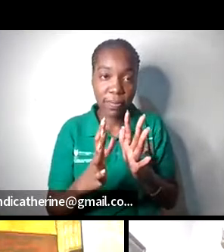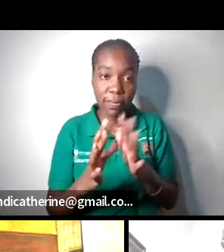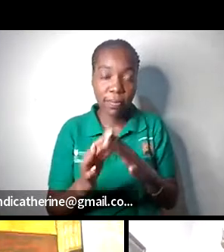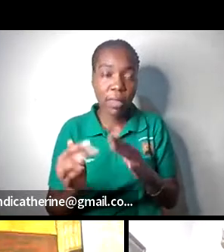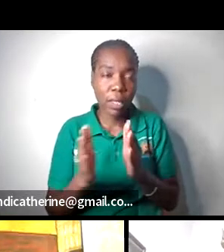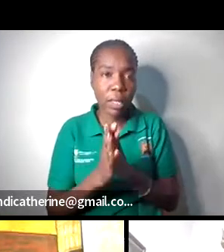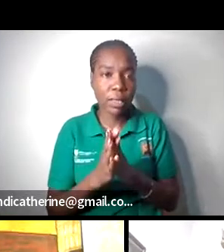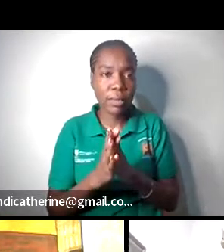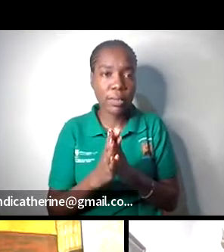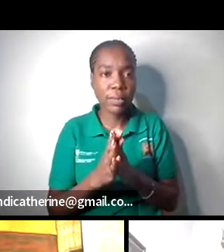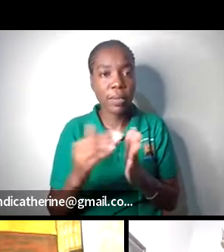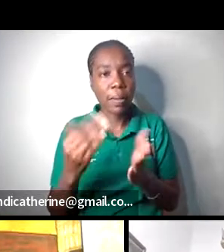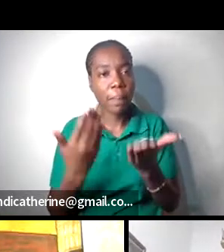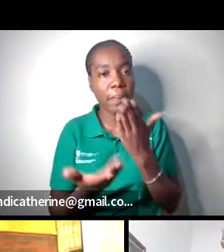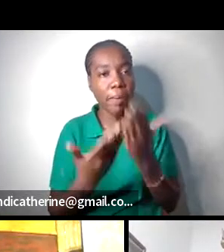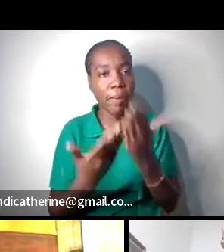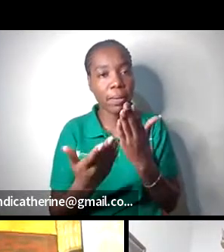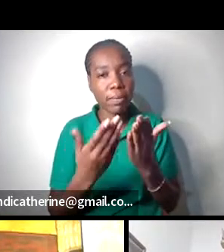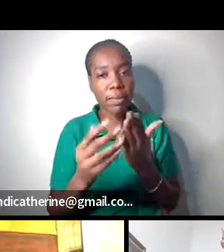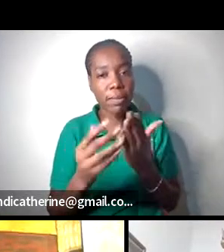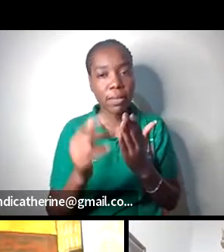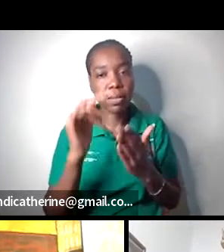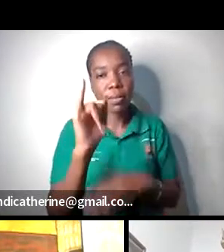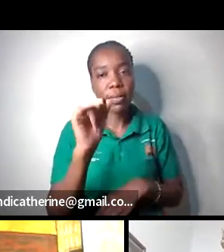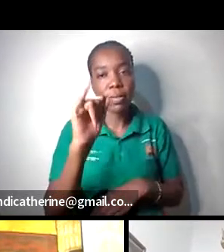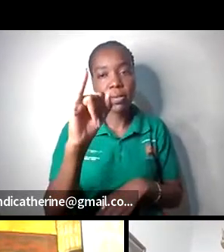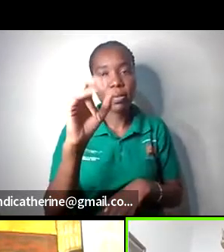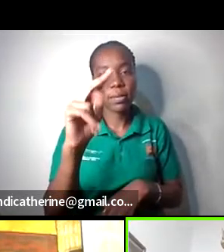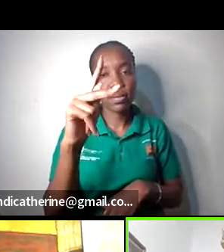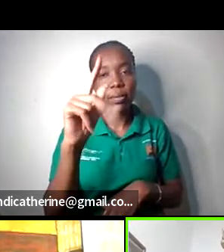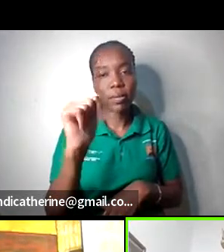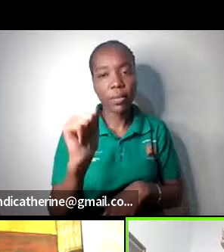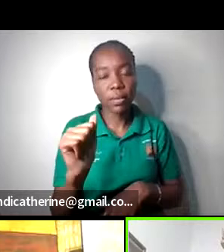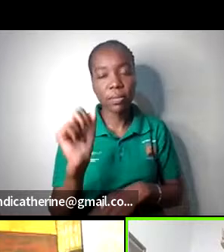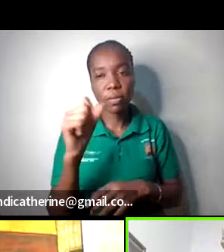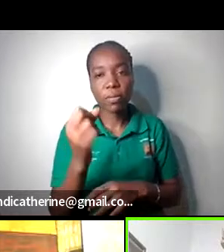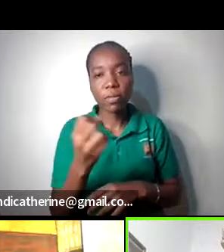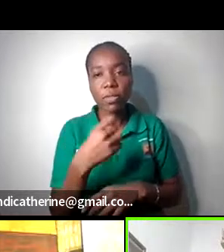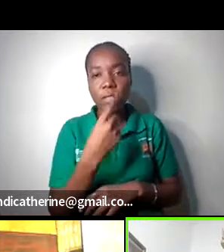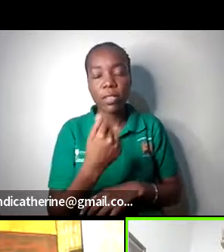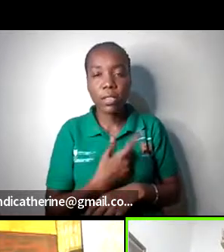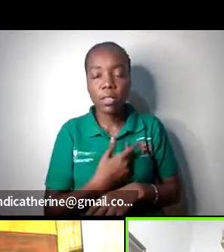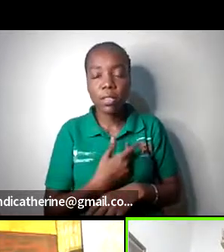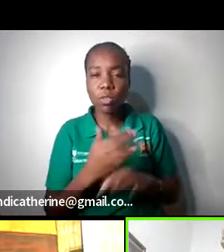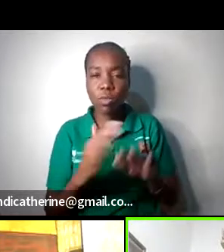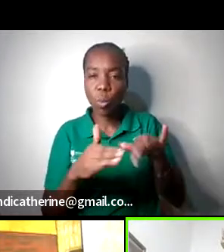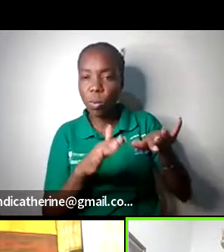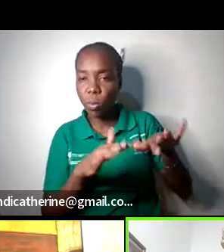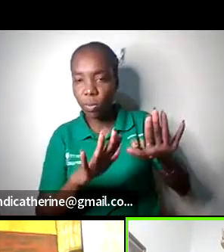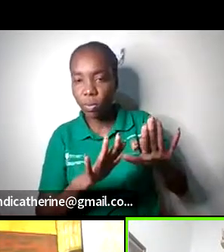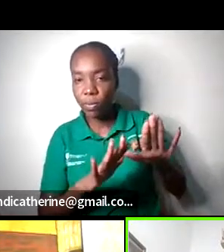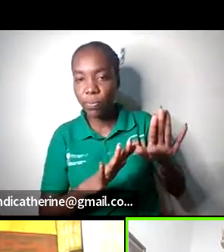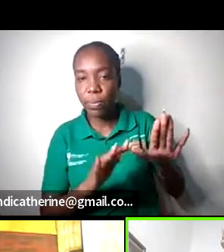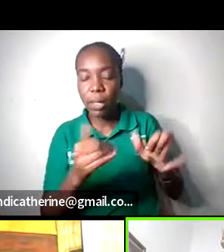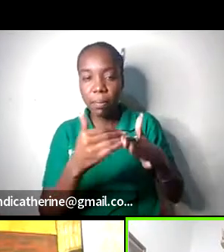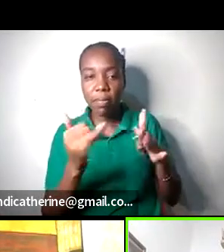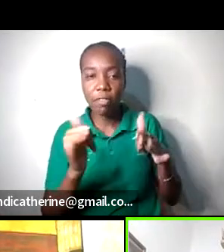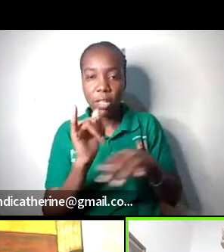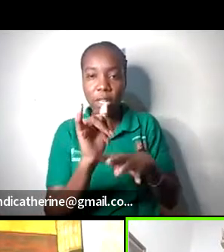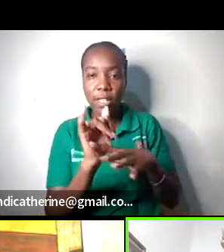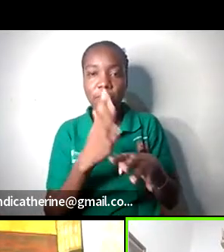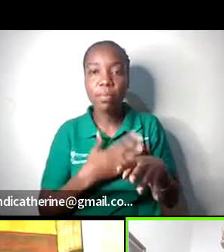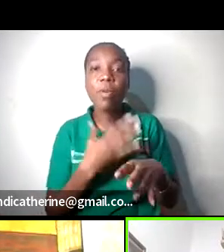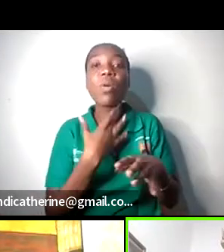maybe Yinka can tell us. Before he does that, Grace, I would like to